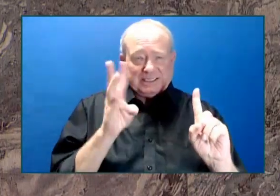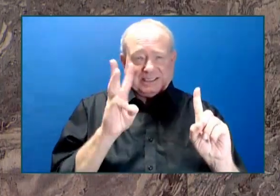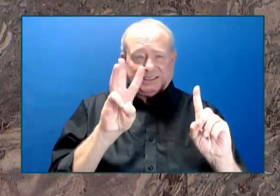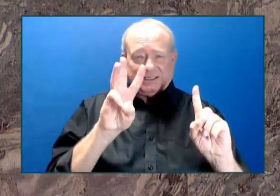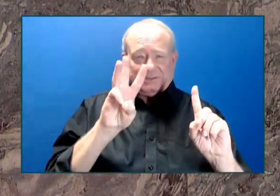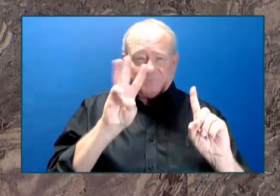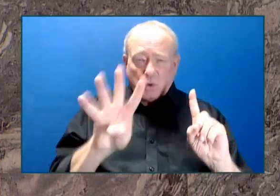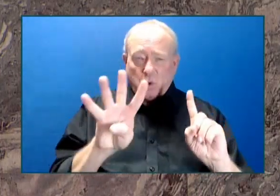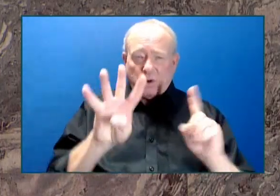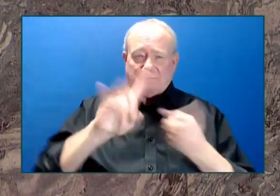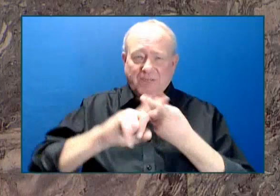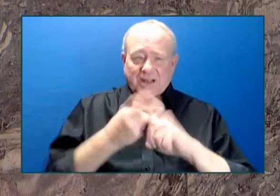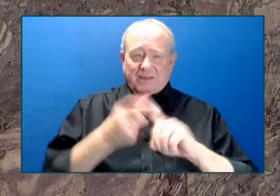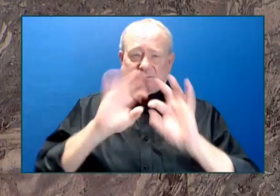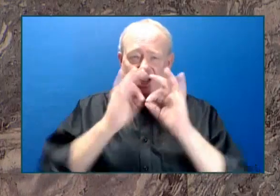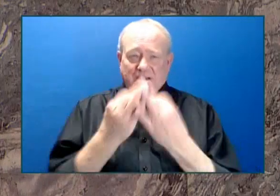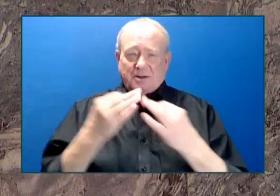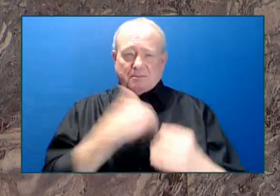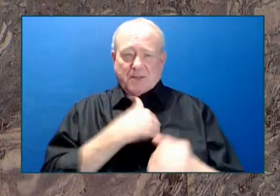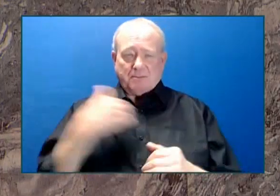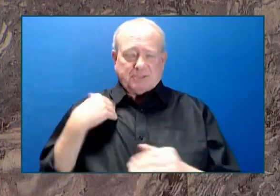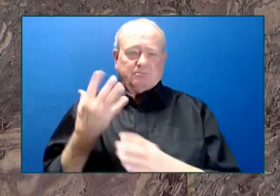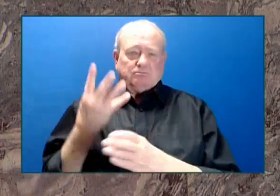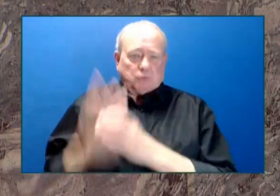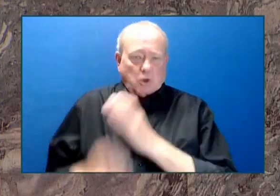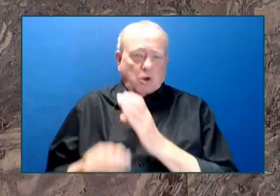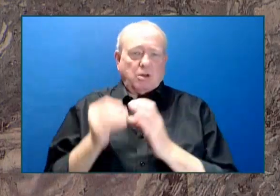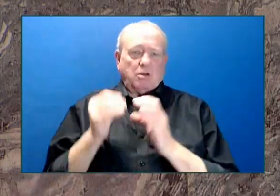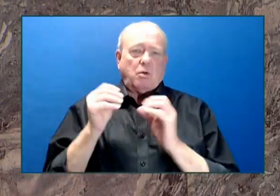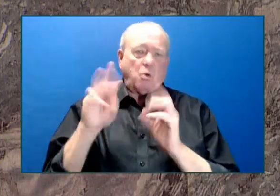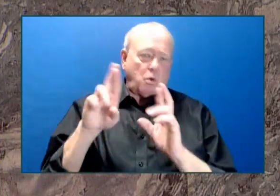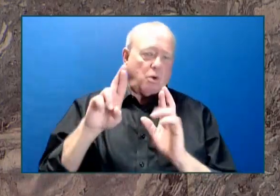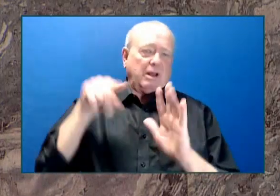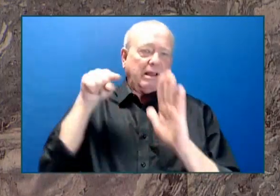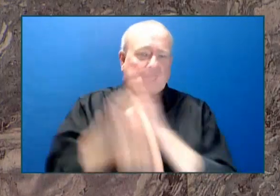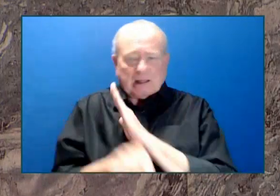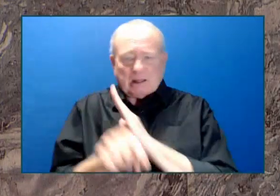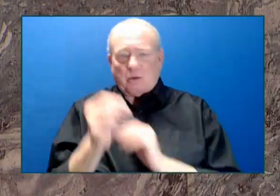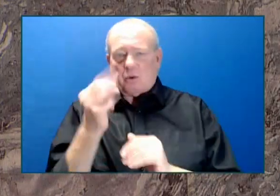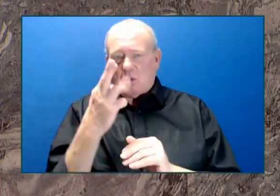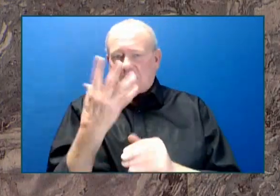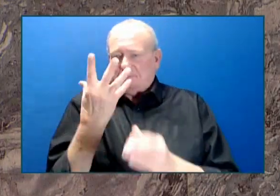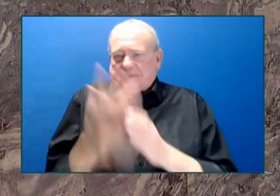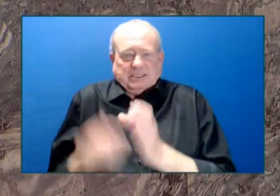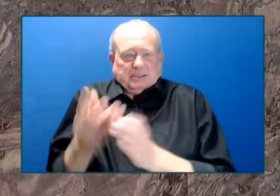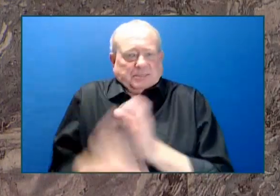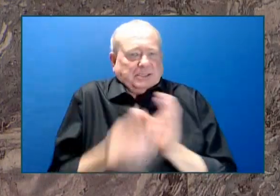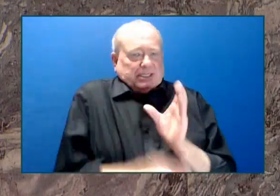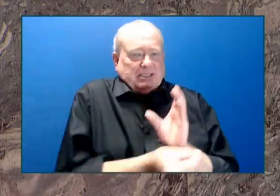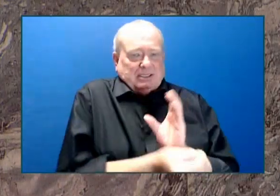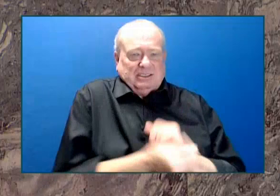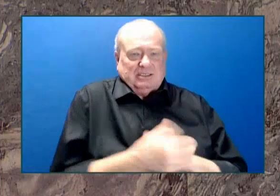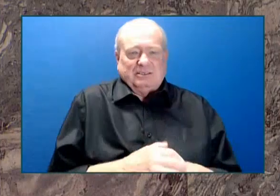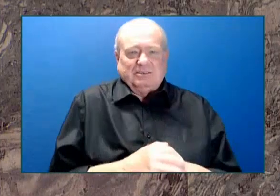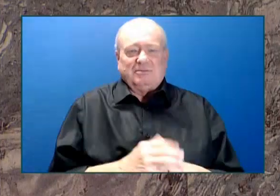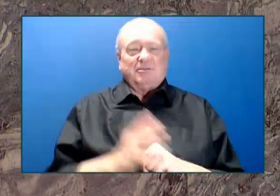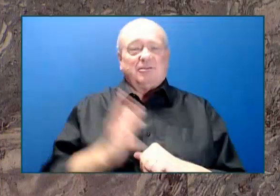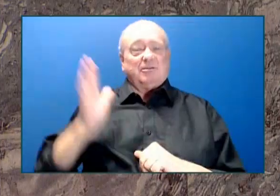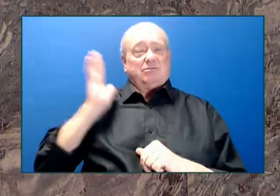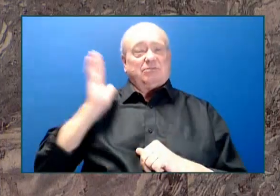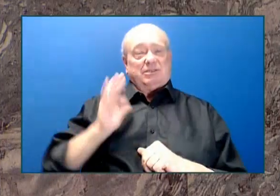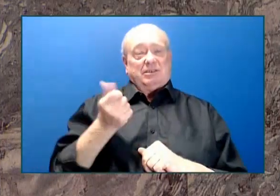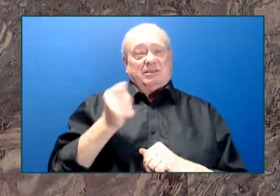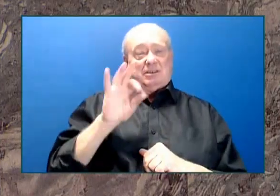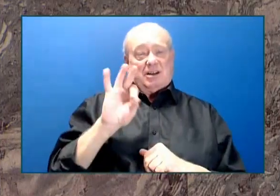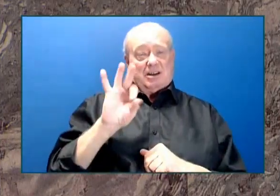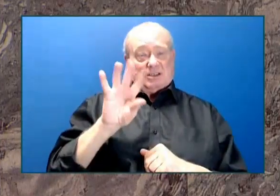a tragic way. First held in 1992, to respond to the murder of a woman on Vancouver's Powell Street, the annual